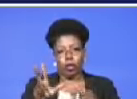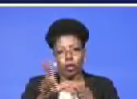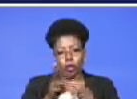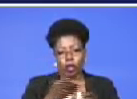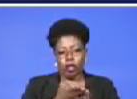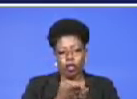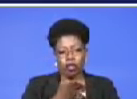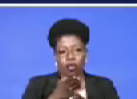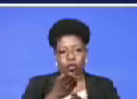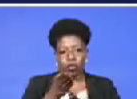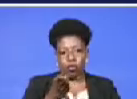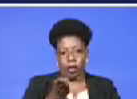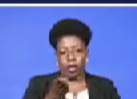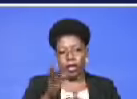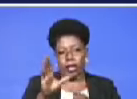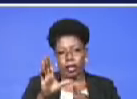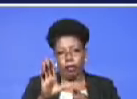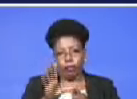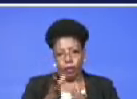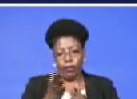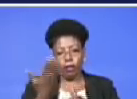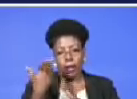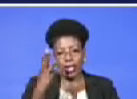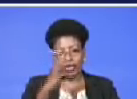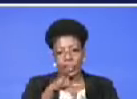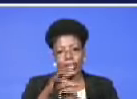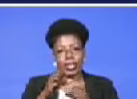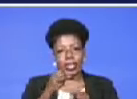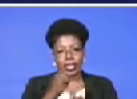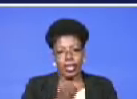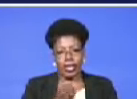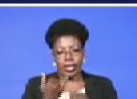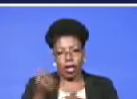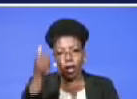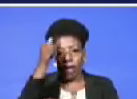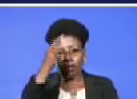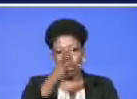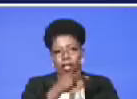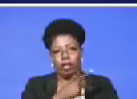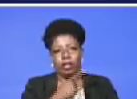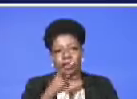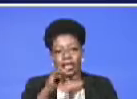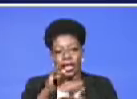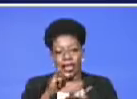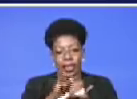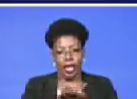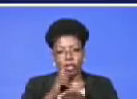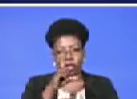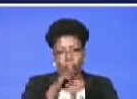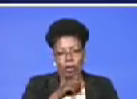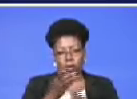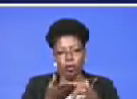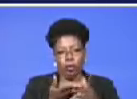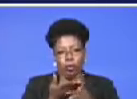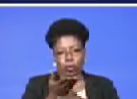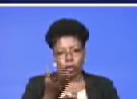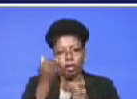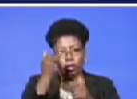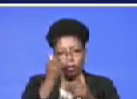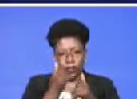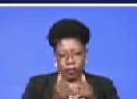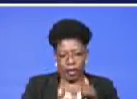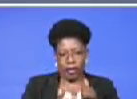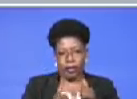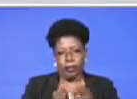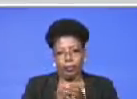straight title and the fifth in the last 6 years. And as Amajal Knowles tells us, that domination continued right through the final